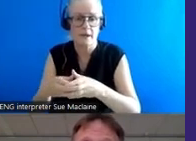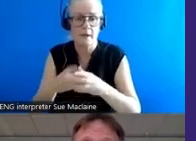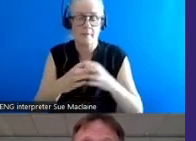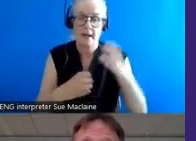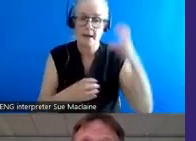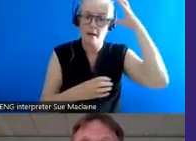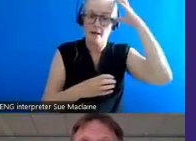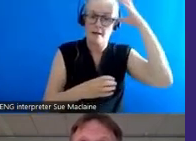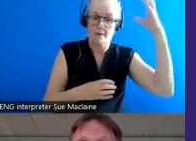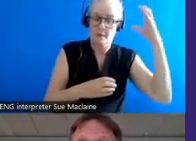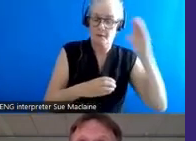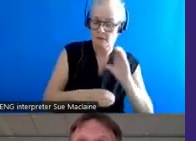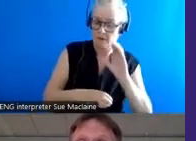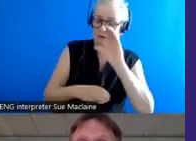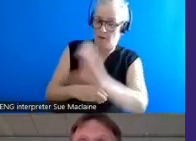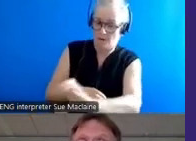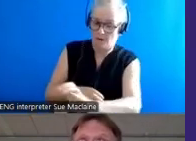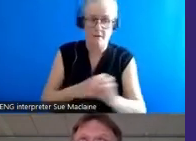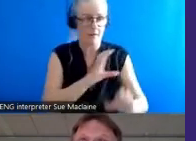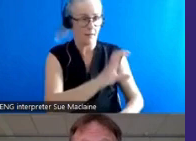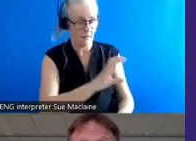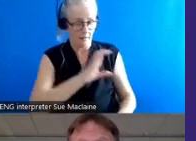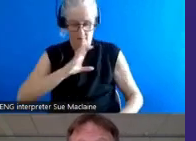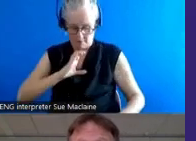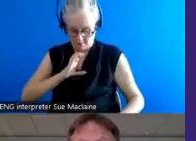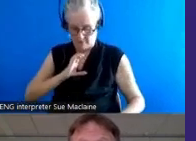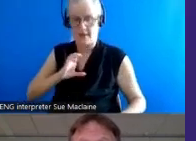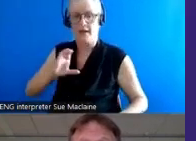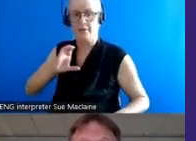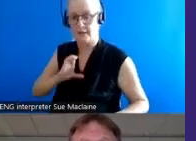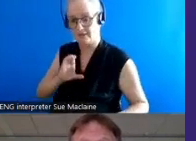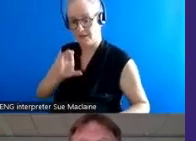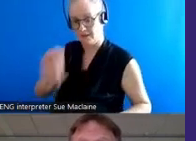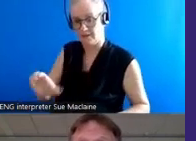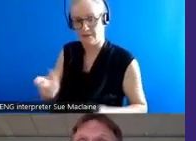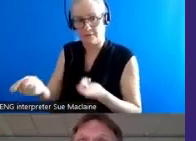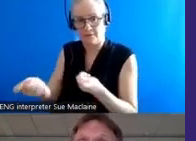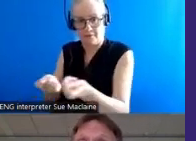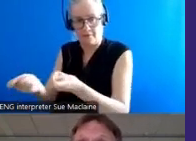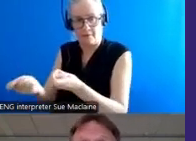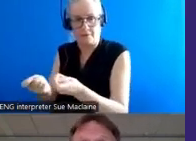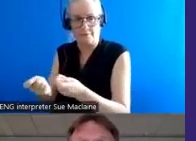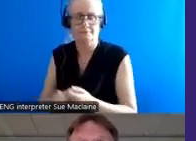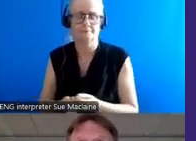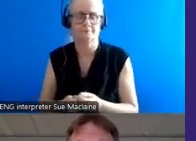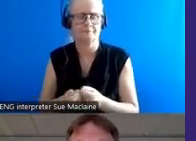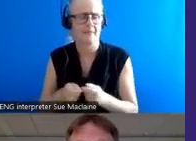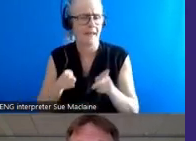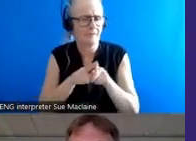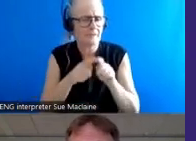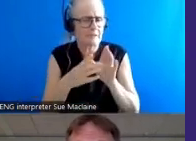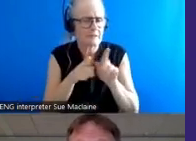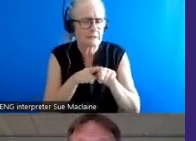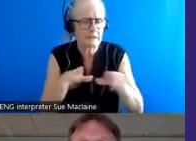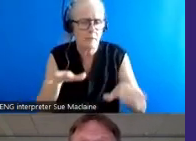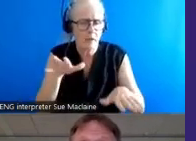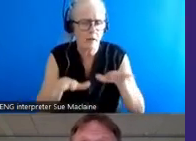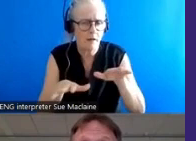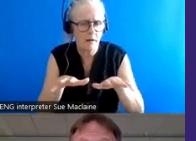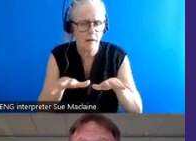leads cultural policy but also allocates funding. That model was then replicated in Scotland. So Creative Scotland, very much equivalent of Arts Council